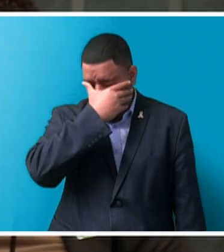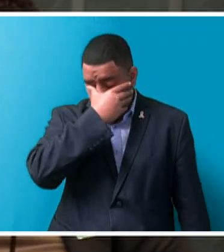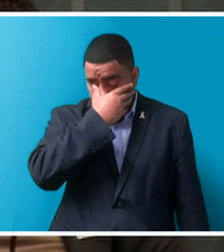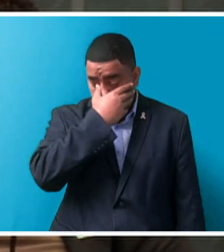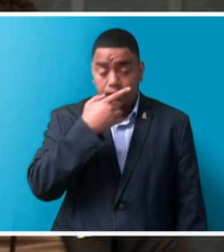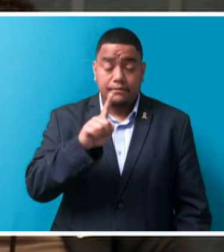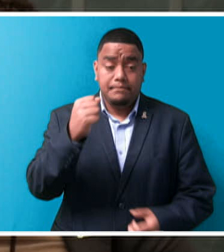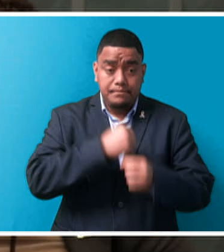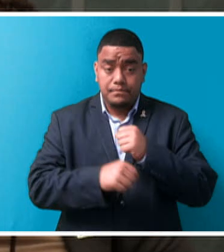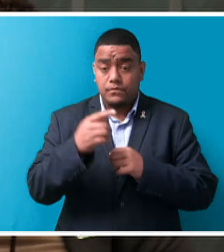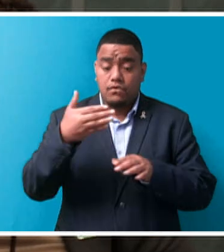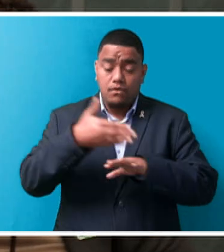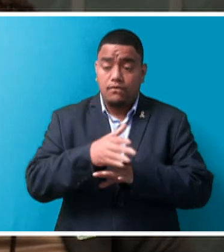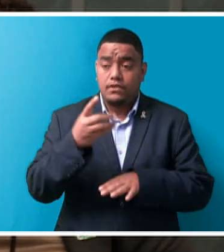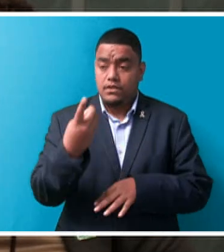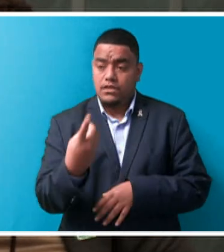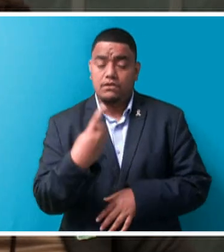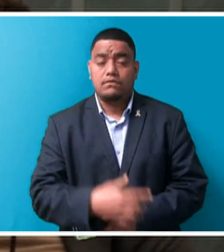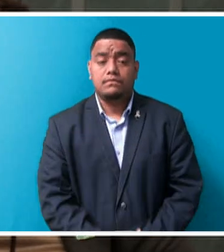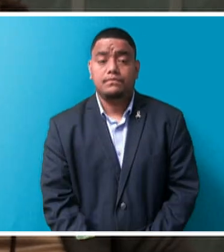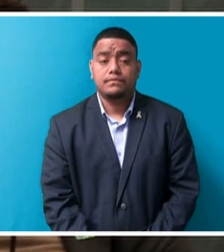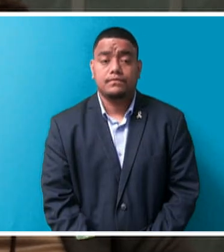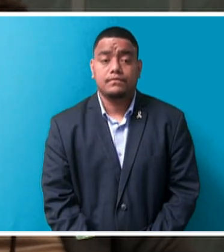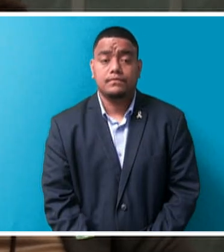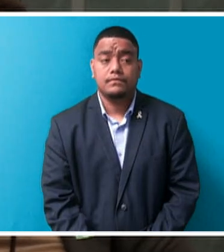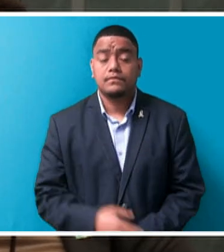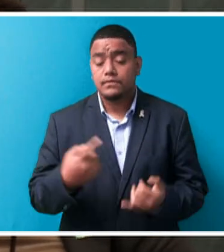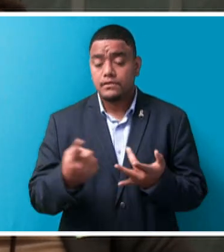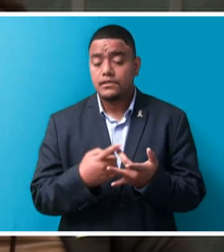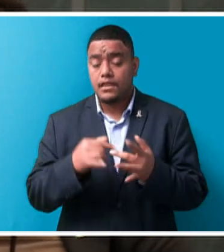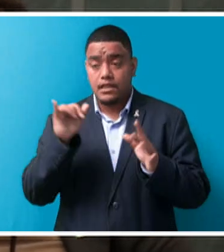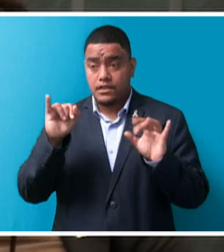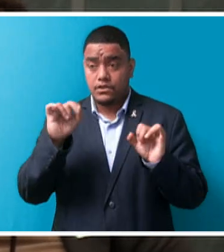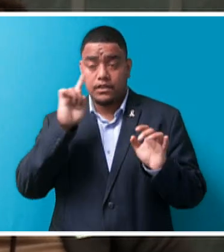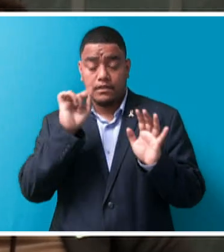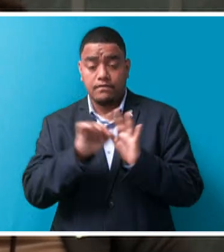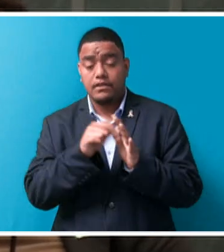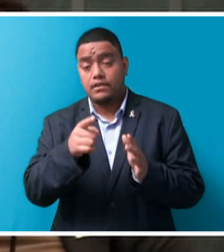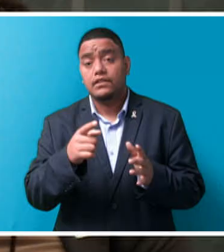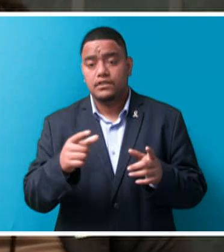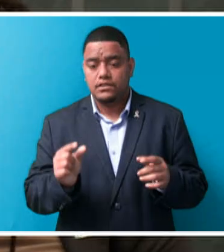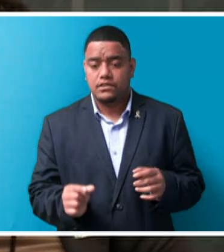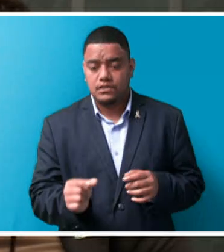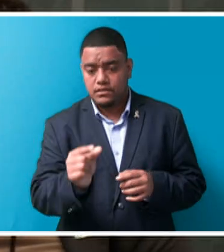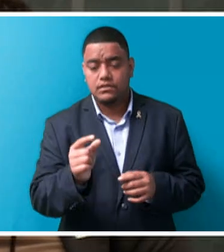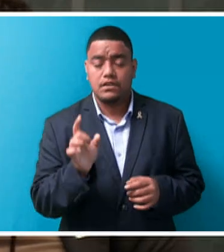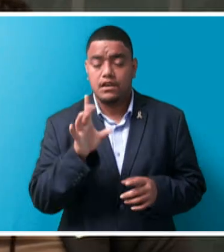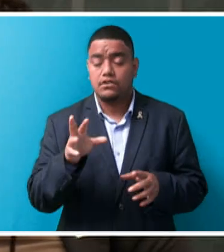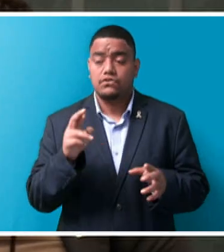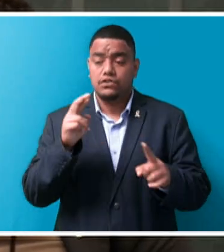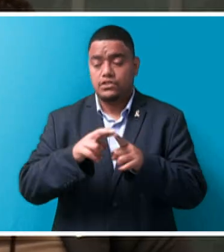becomes overdue. The Speaker, another issue identified through this incident is the challenge of maintaining outreach